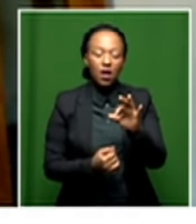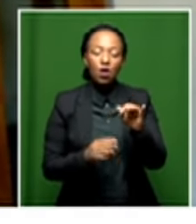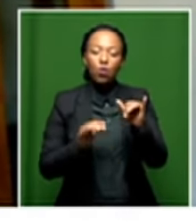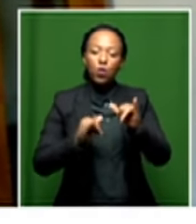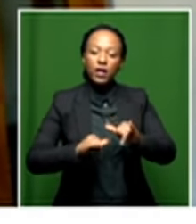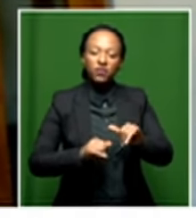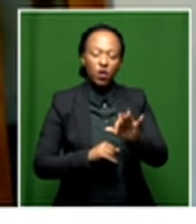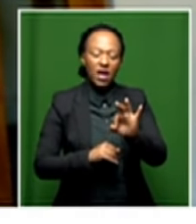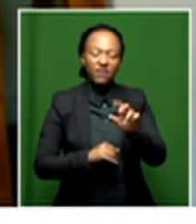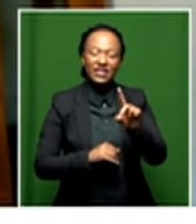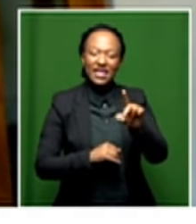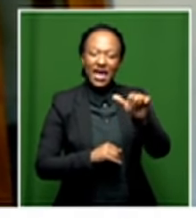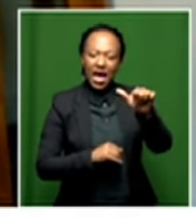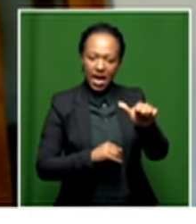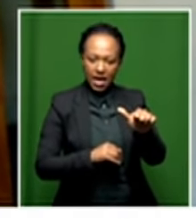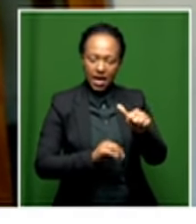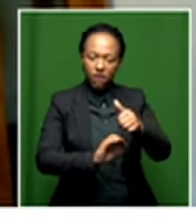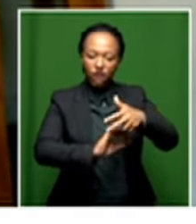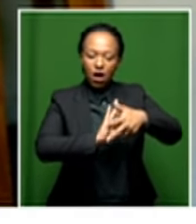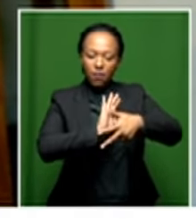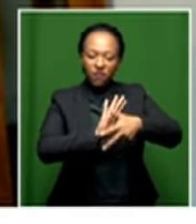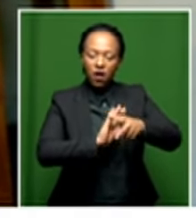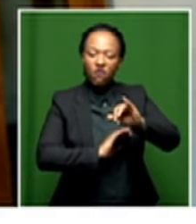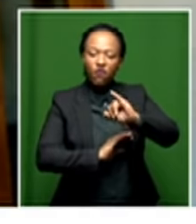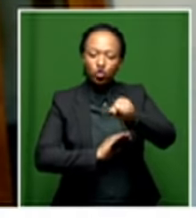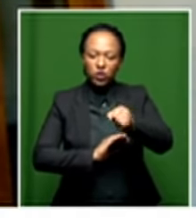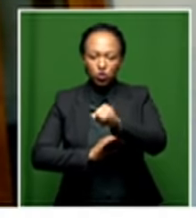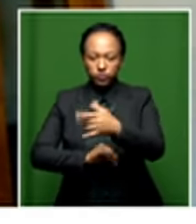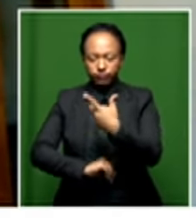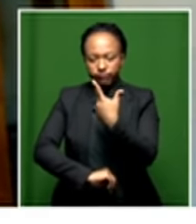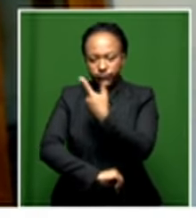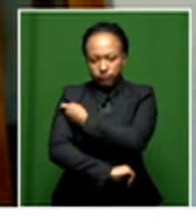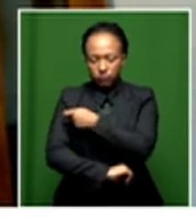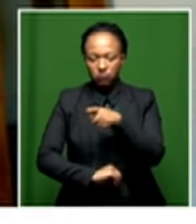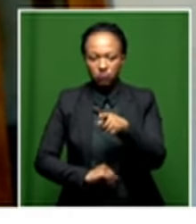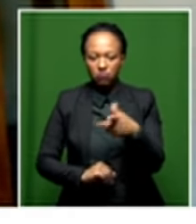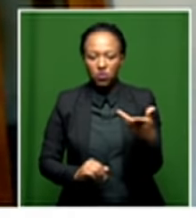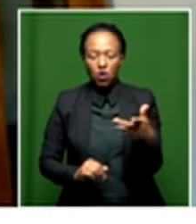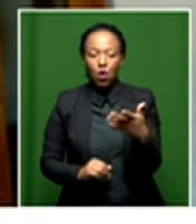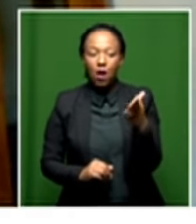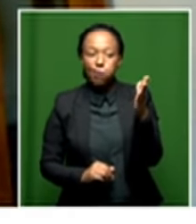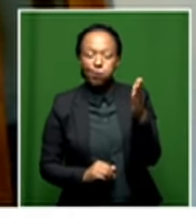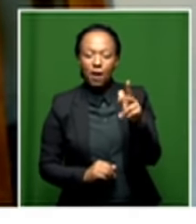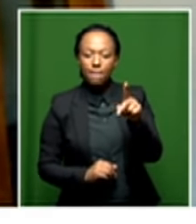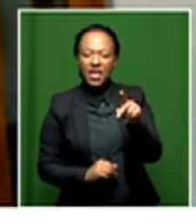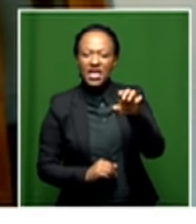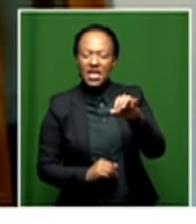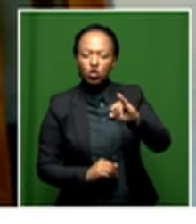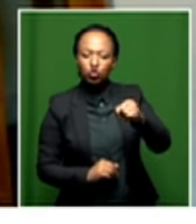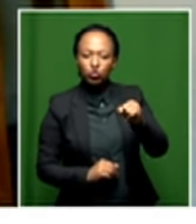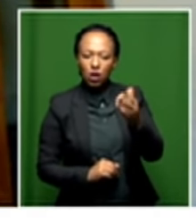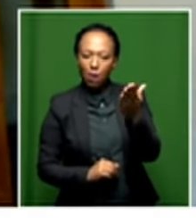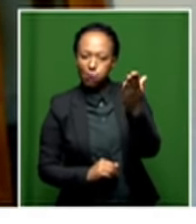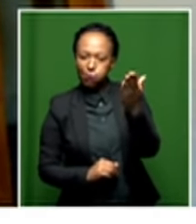approval for the Johnson & Johnson vaccines that's lying in PE or